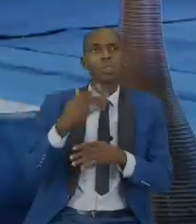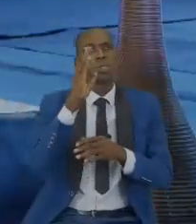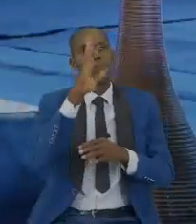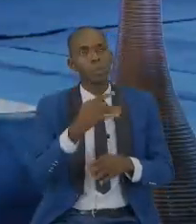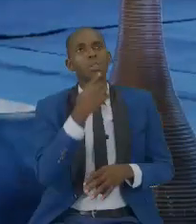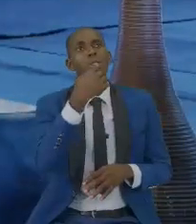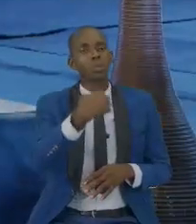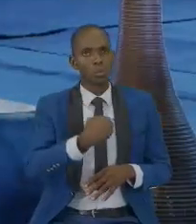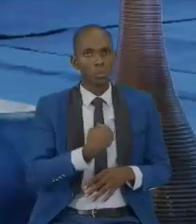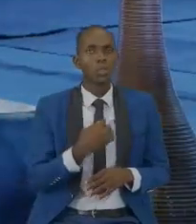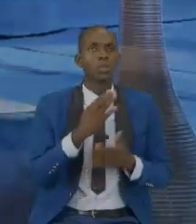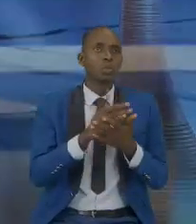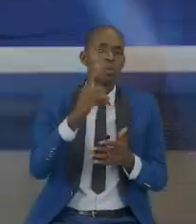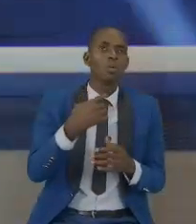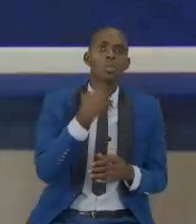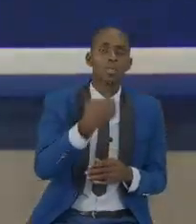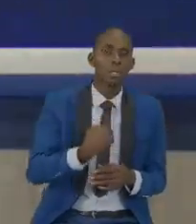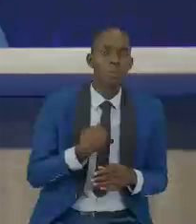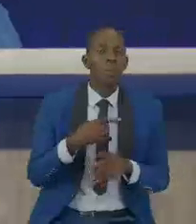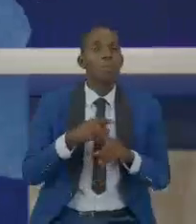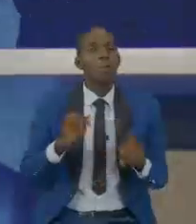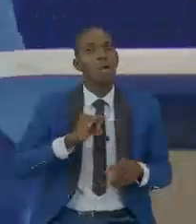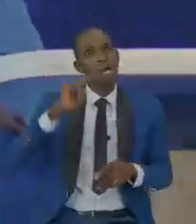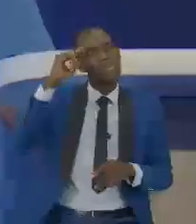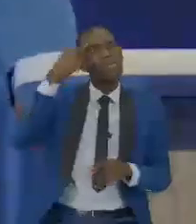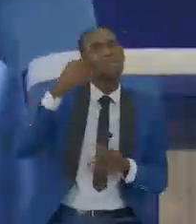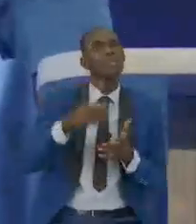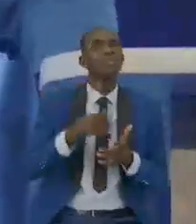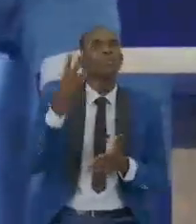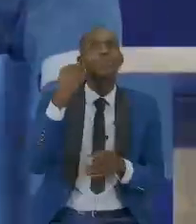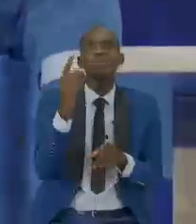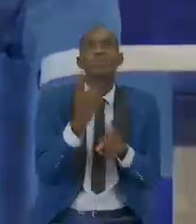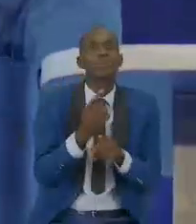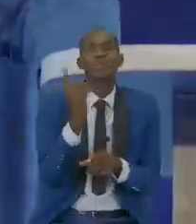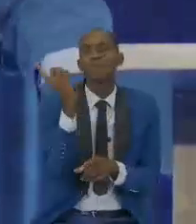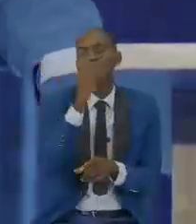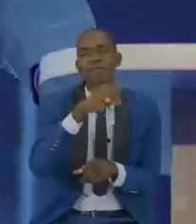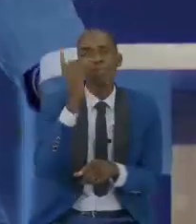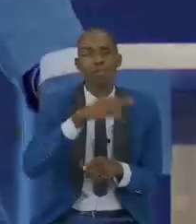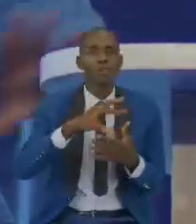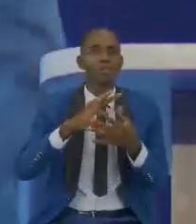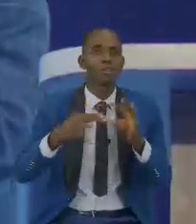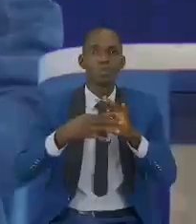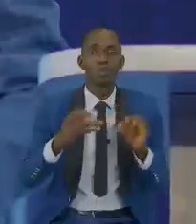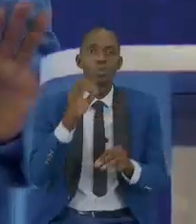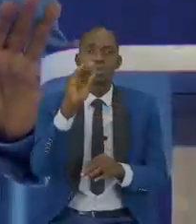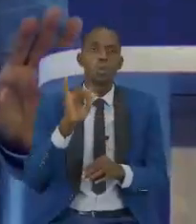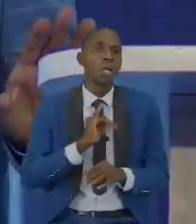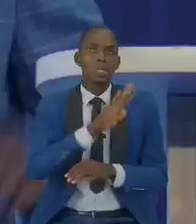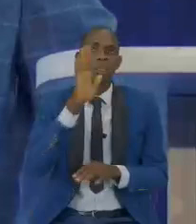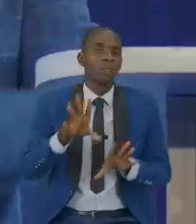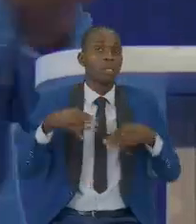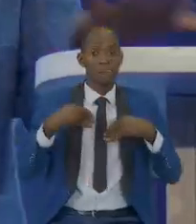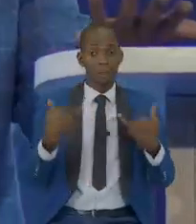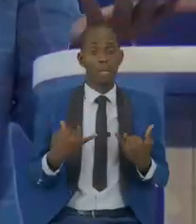a preacher told me, but I thought it was idle tale. Therefore, I didn't accept. Now I'm